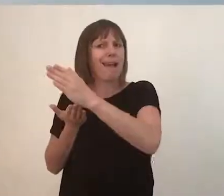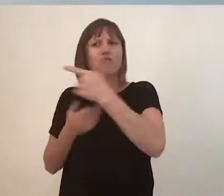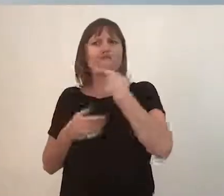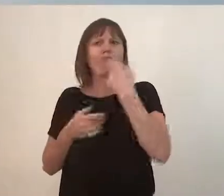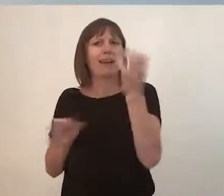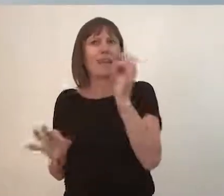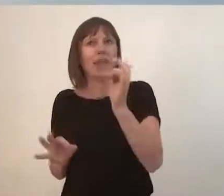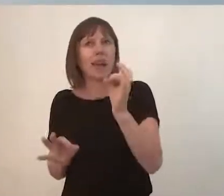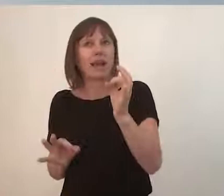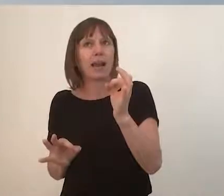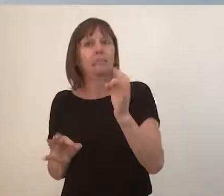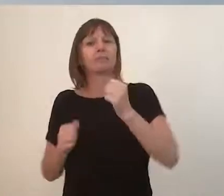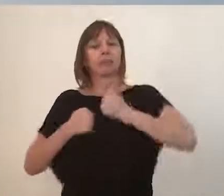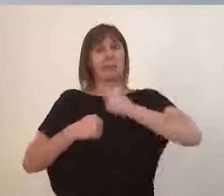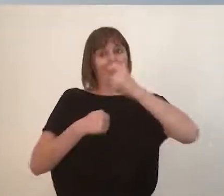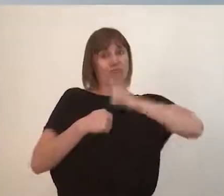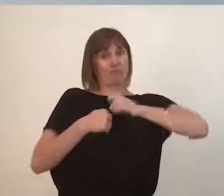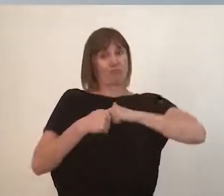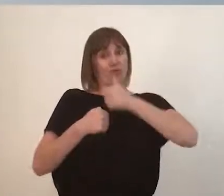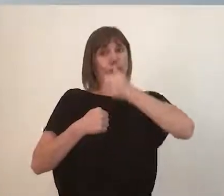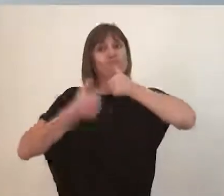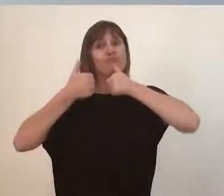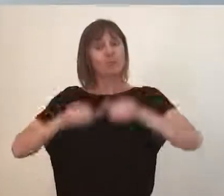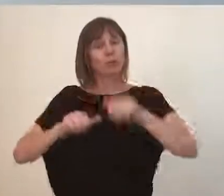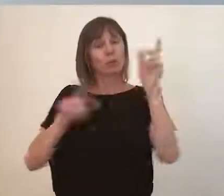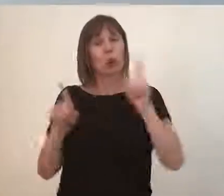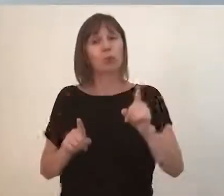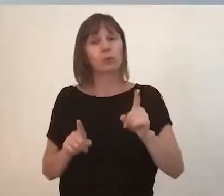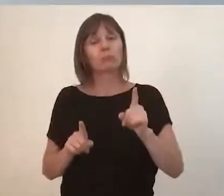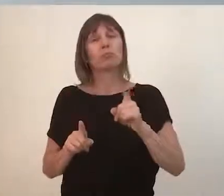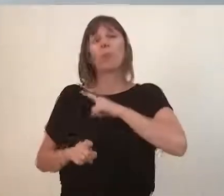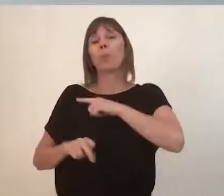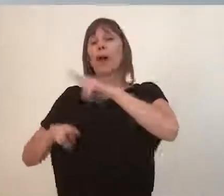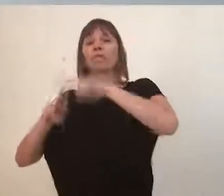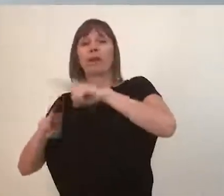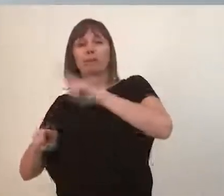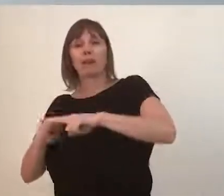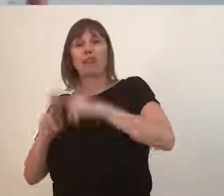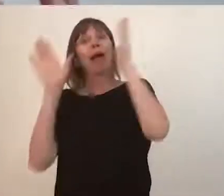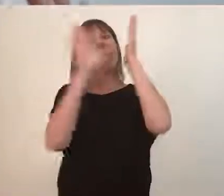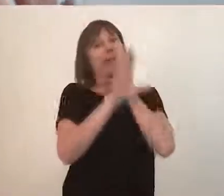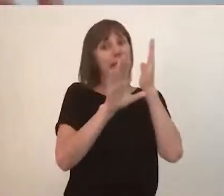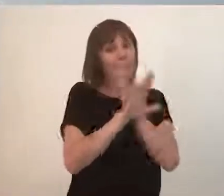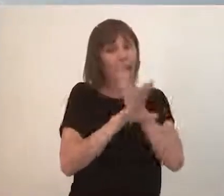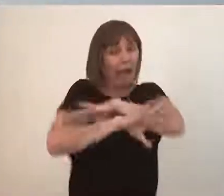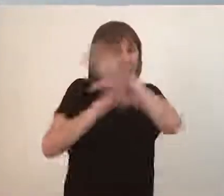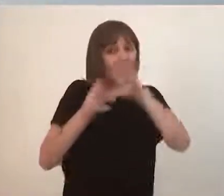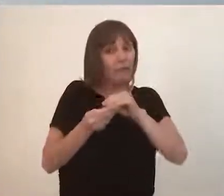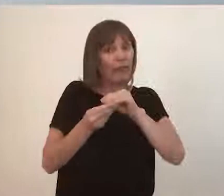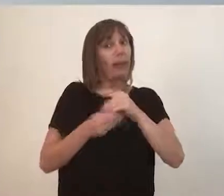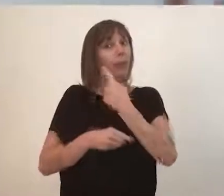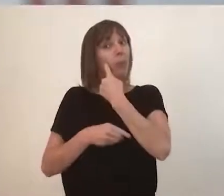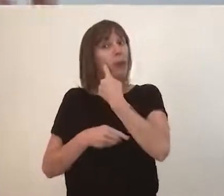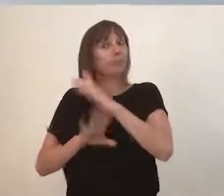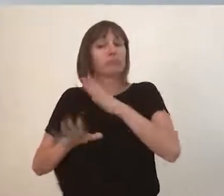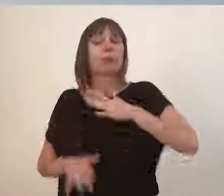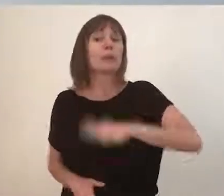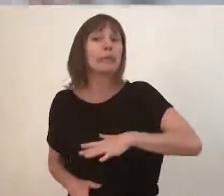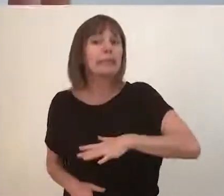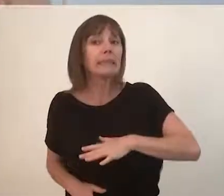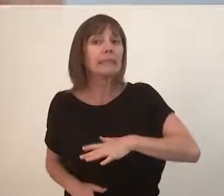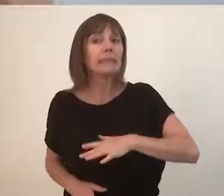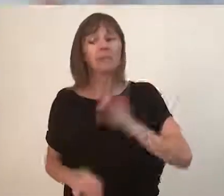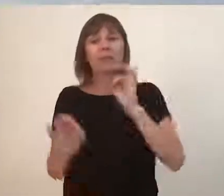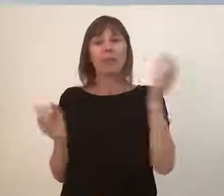this area is just really clear, no redness. And so my personal preference is, why would I put foundation and concealer